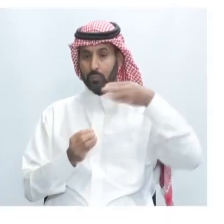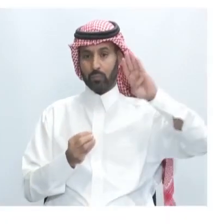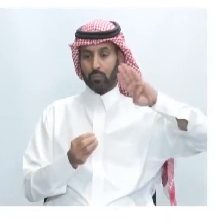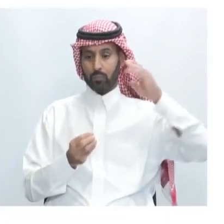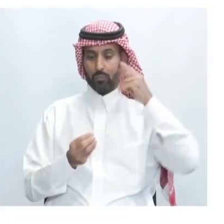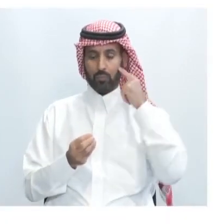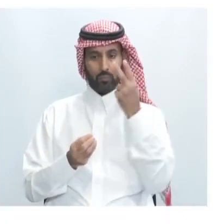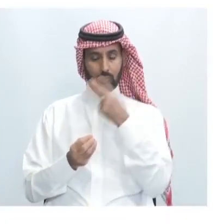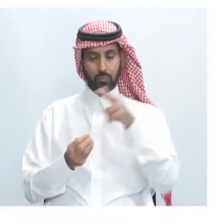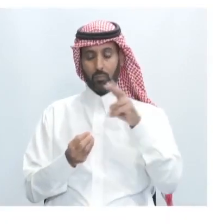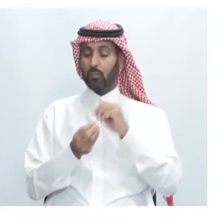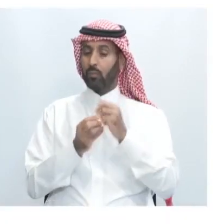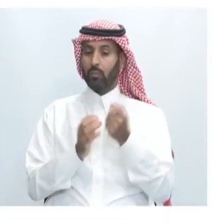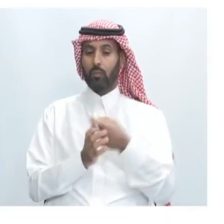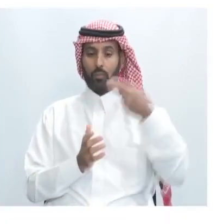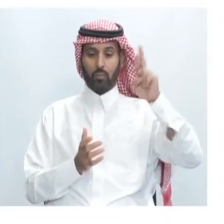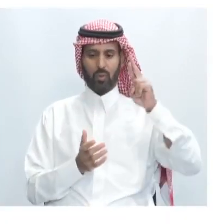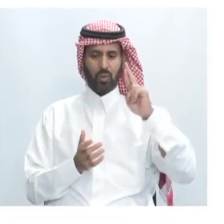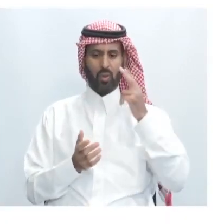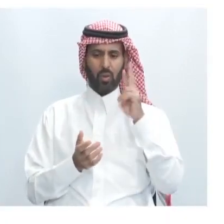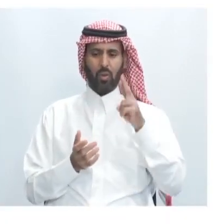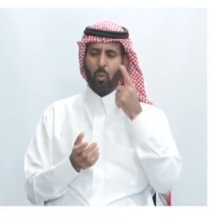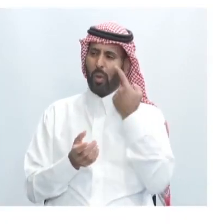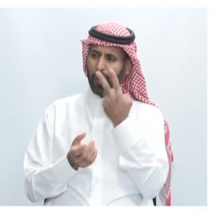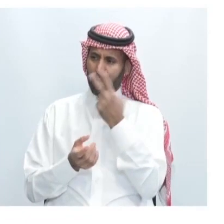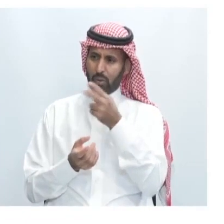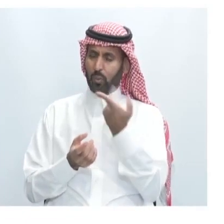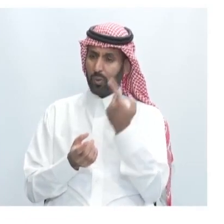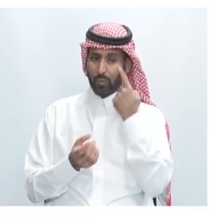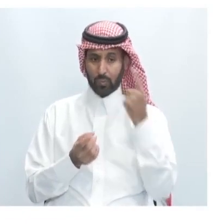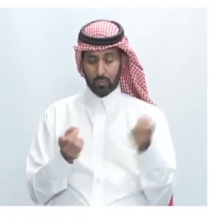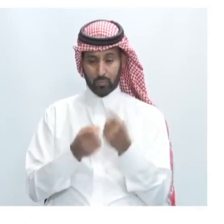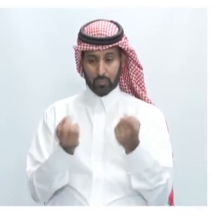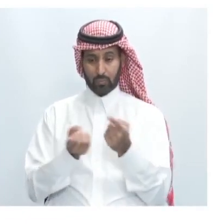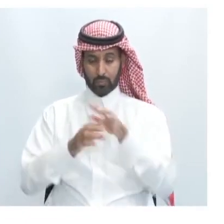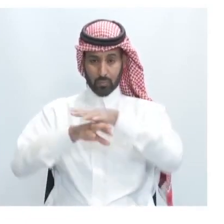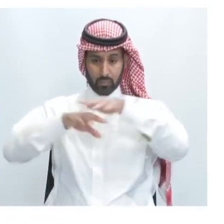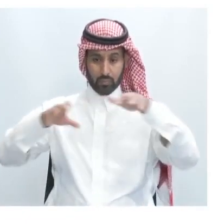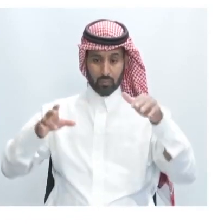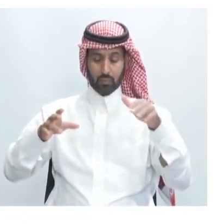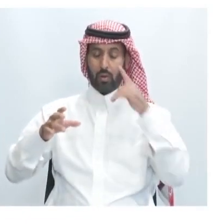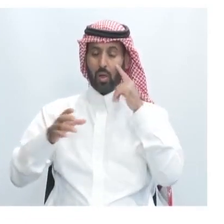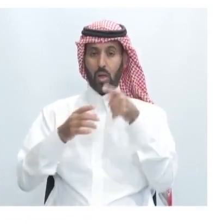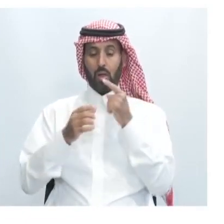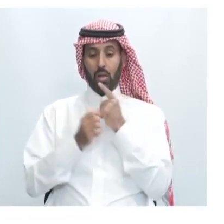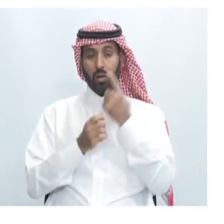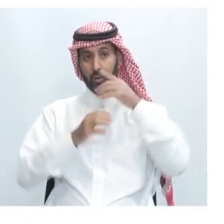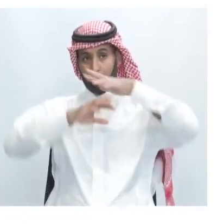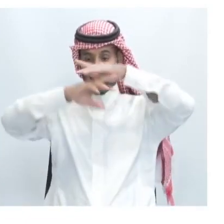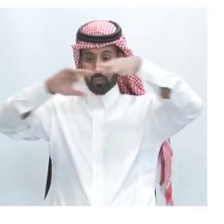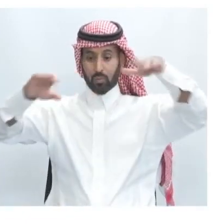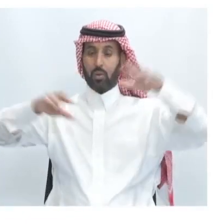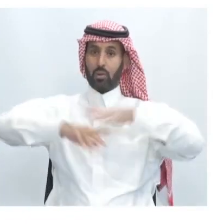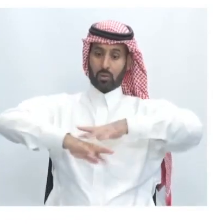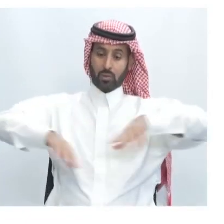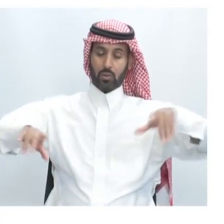Where do the colors blue and red appear in nature? Yes, the color blue appears in the sky and the